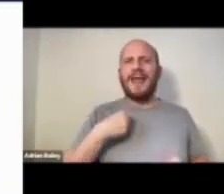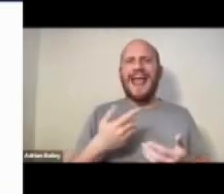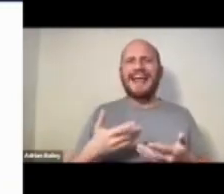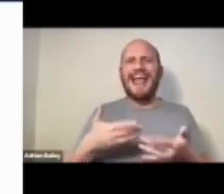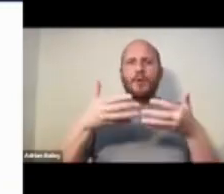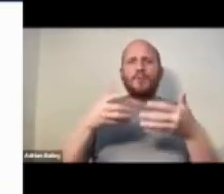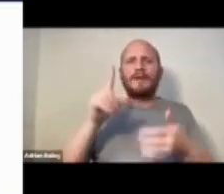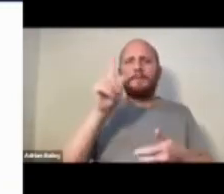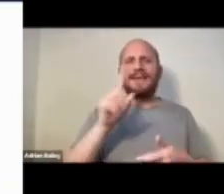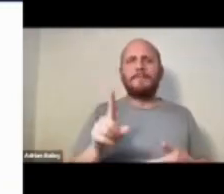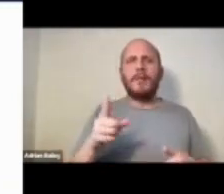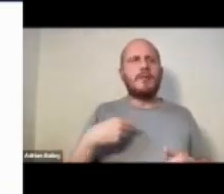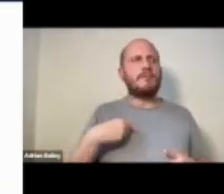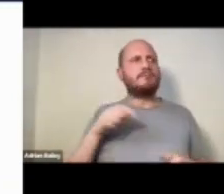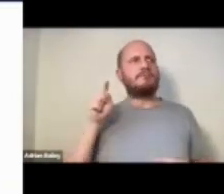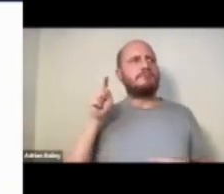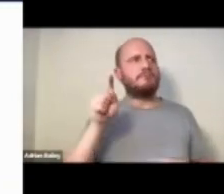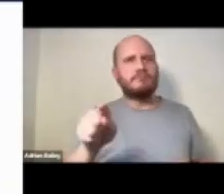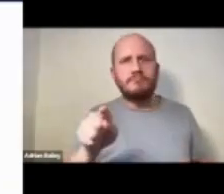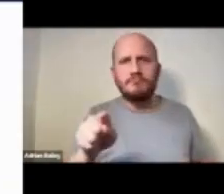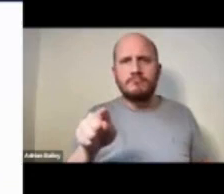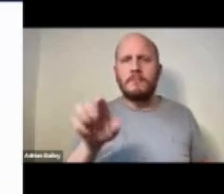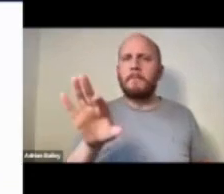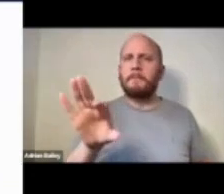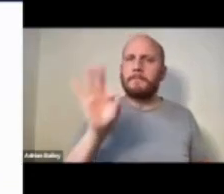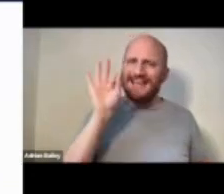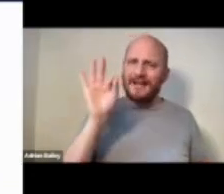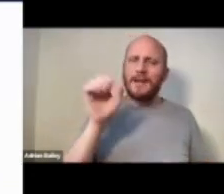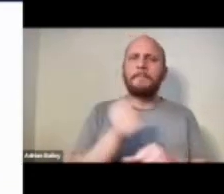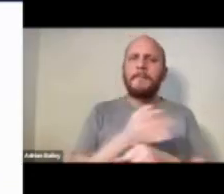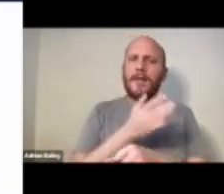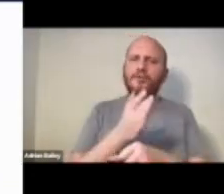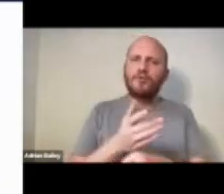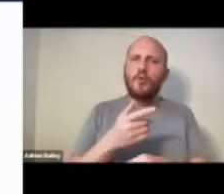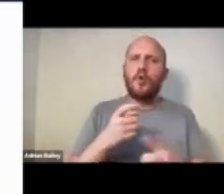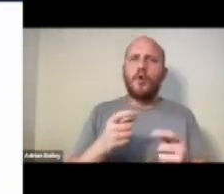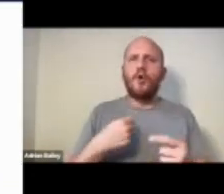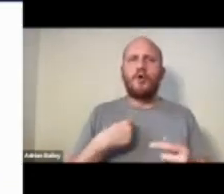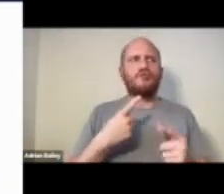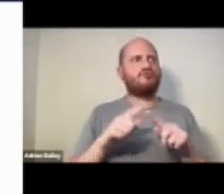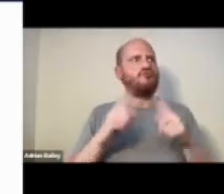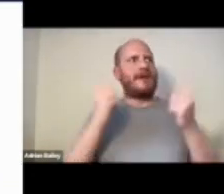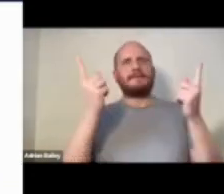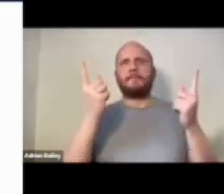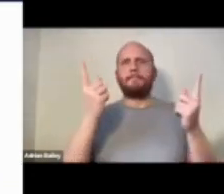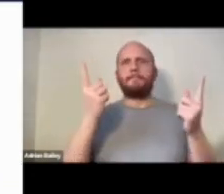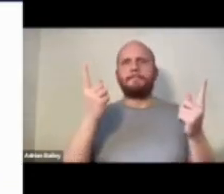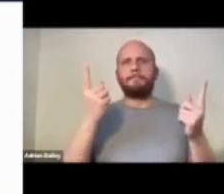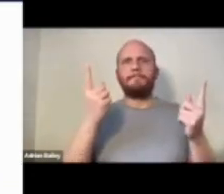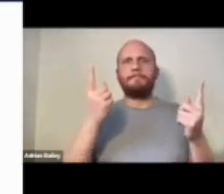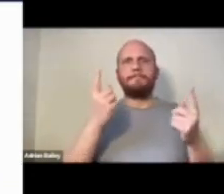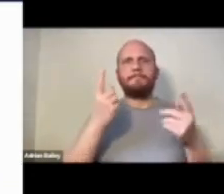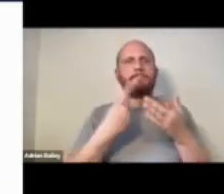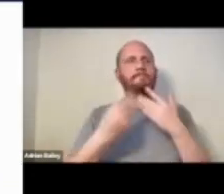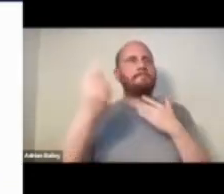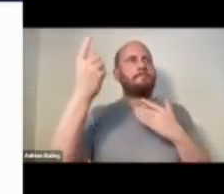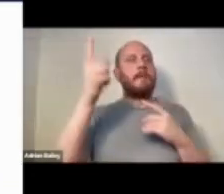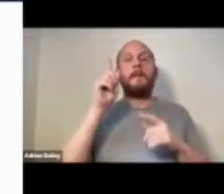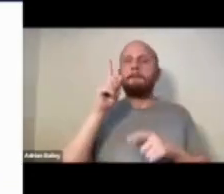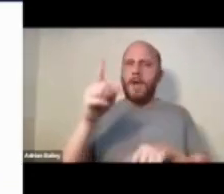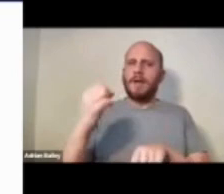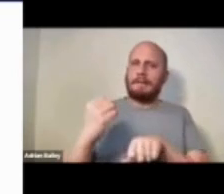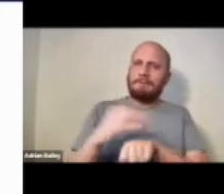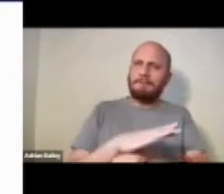random to select them and make sure it's a random choice. I'm very sorry. But it has a huge effect on the data and I really recommend